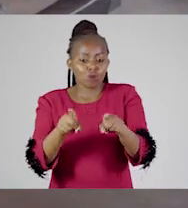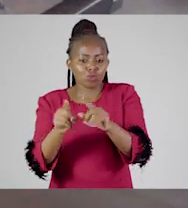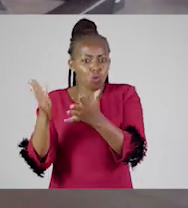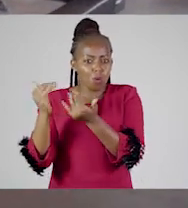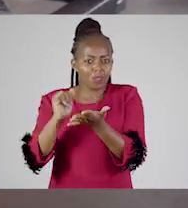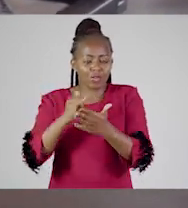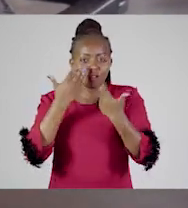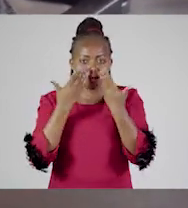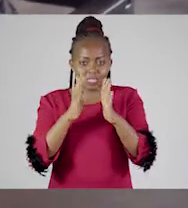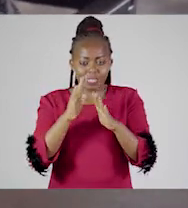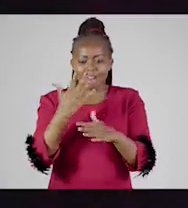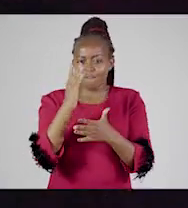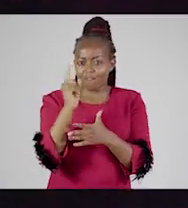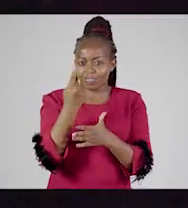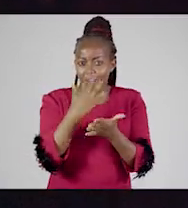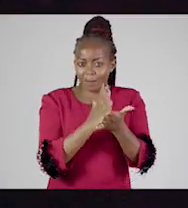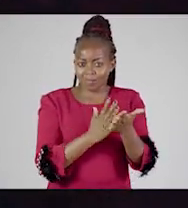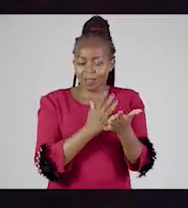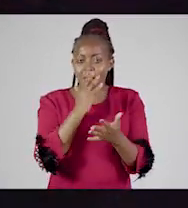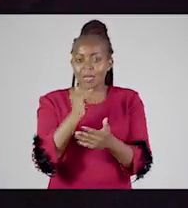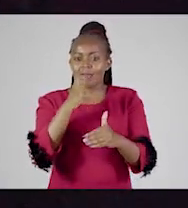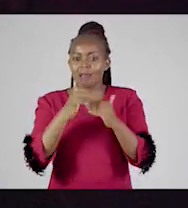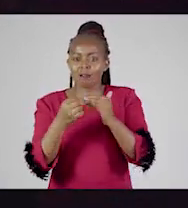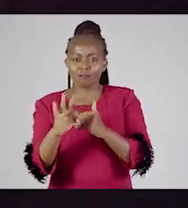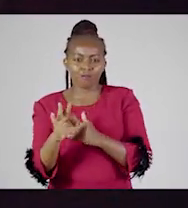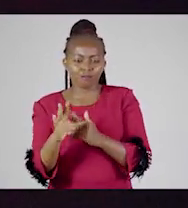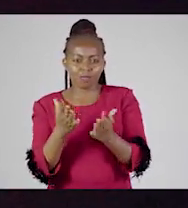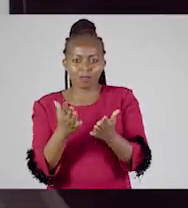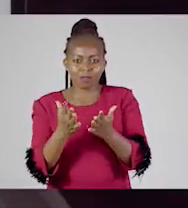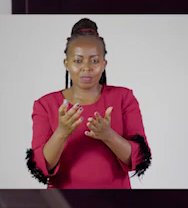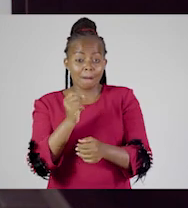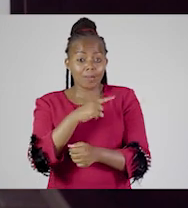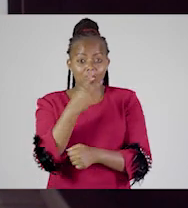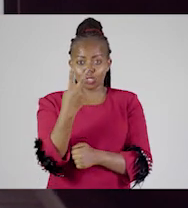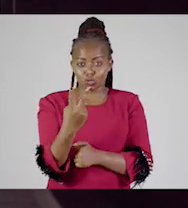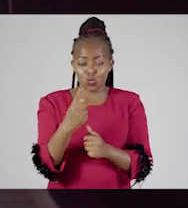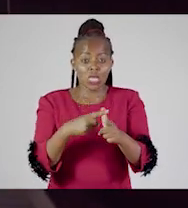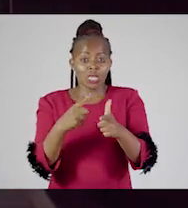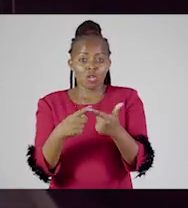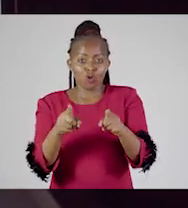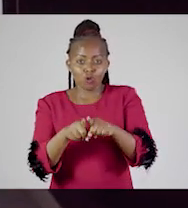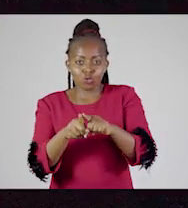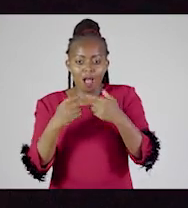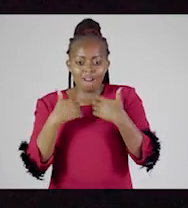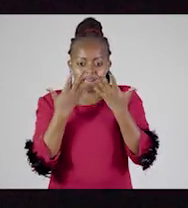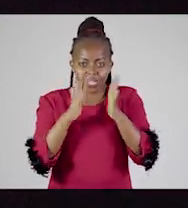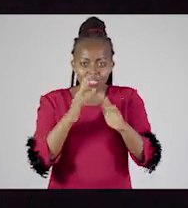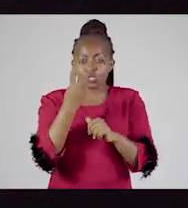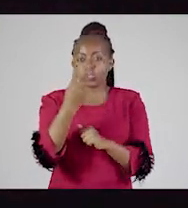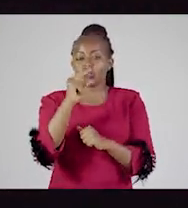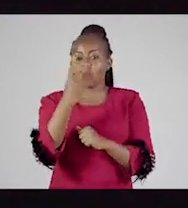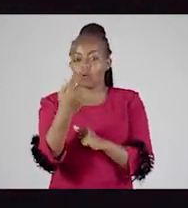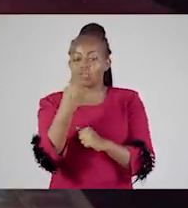we hope to complete this first phase by the end of February and have completed